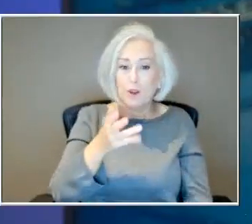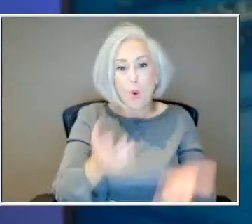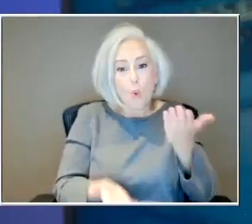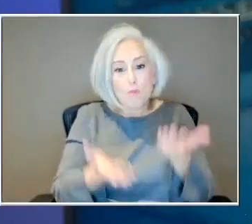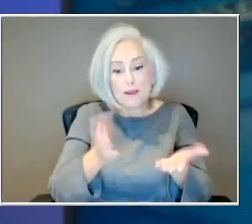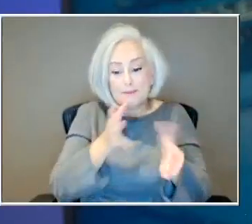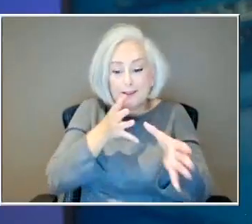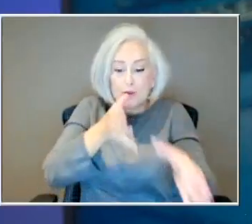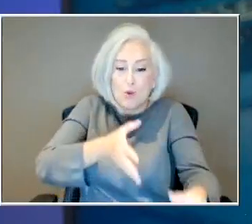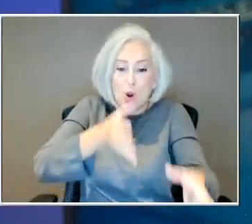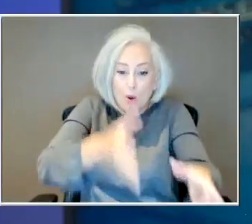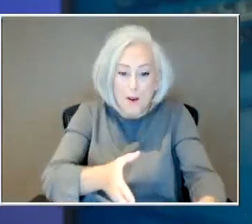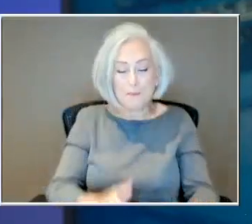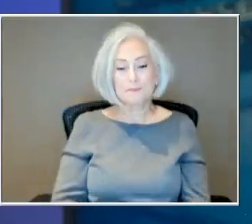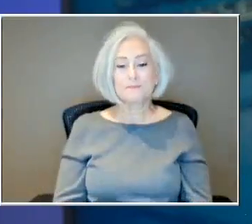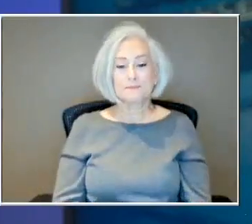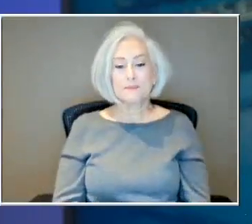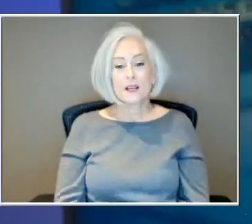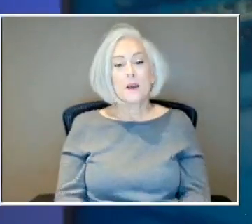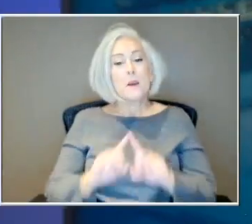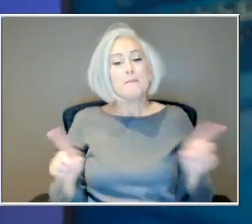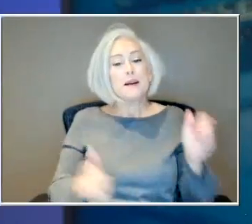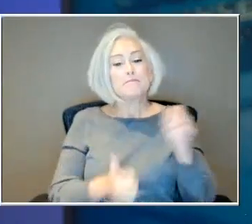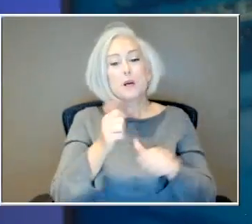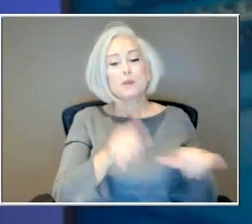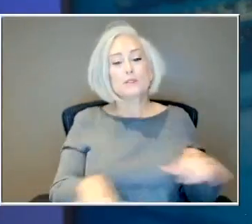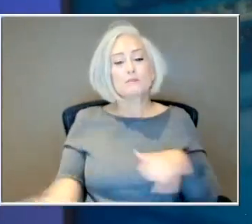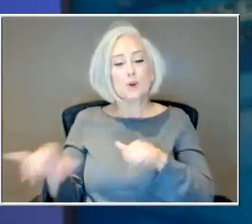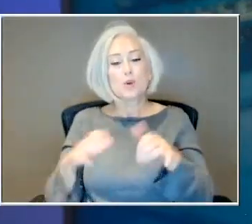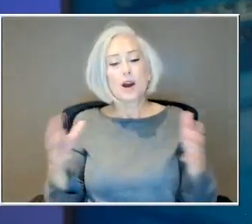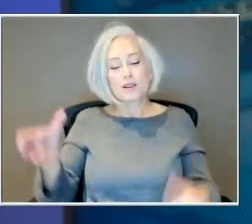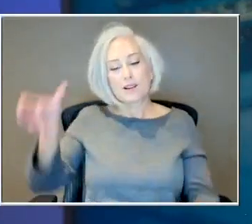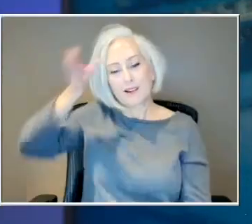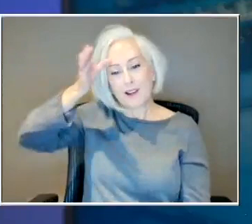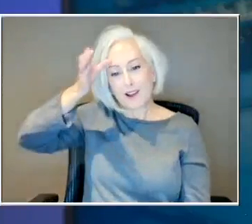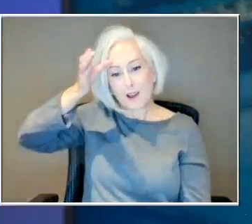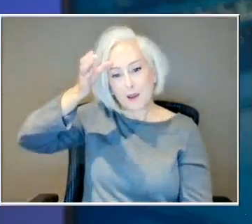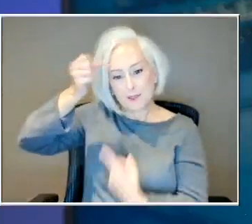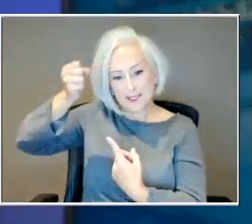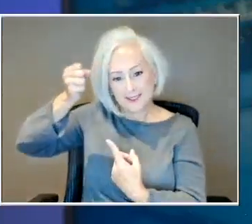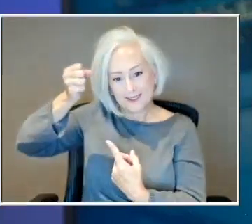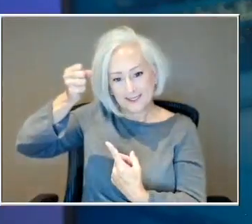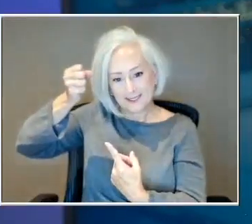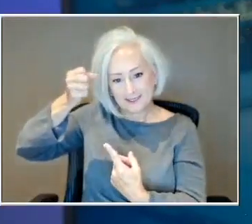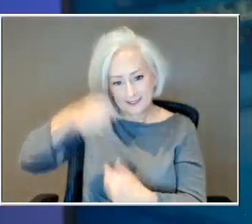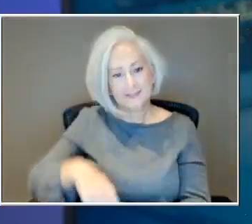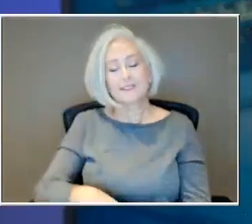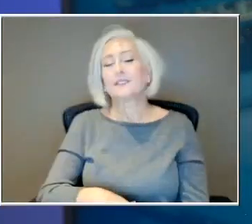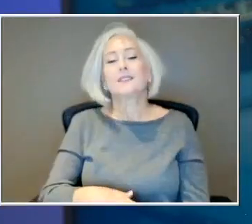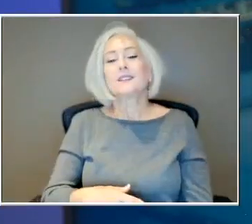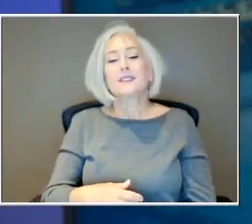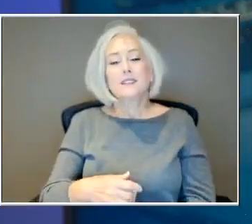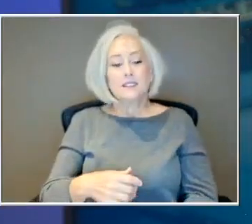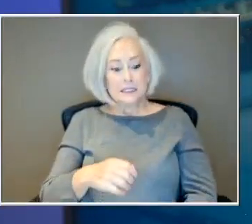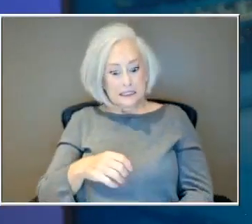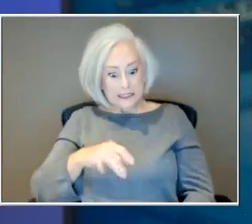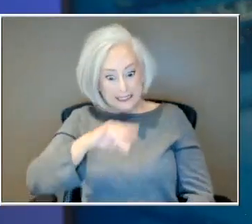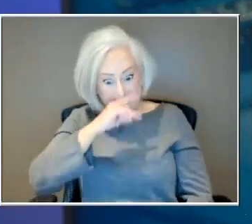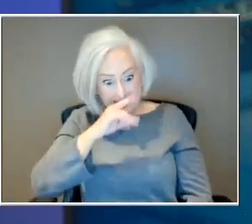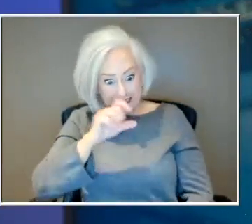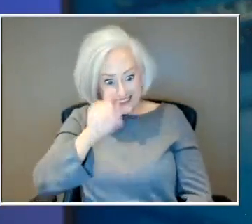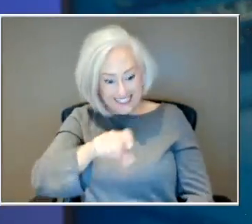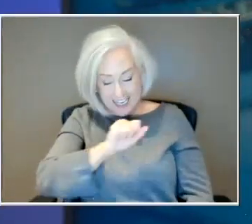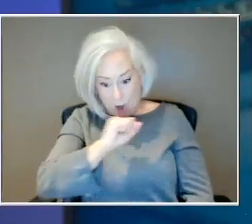just, I think if you just use common sense, and rarely does every one of these kids need all of this candy, right? Like, there's a way